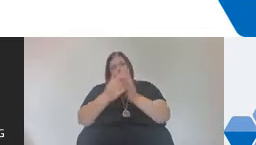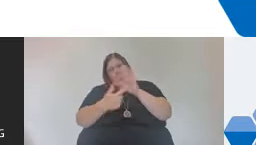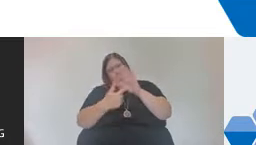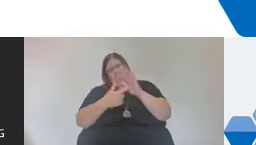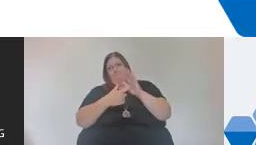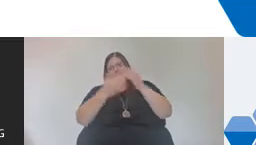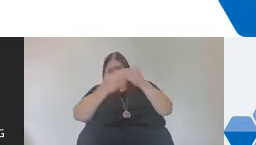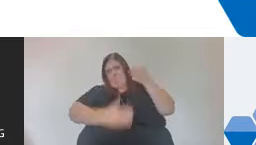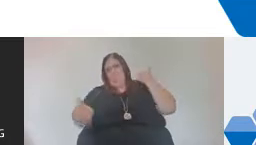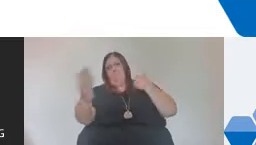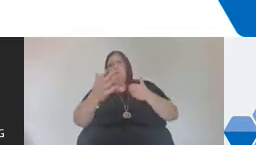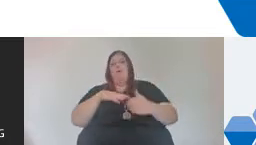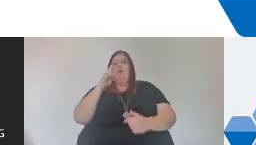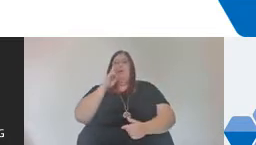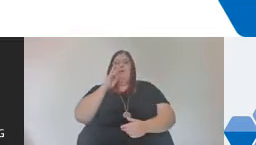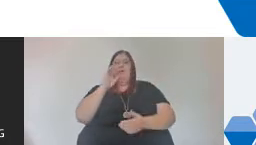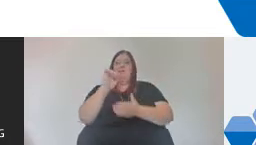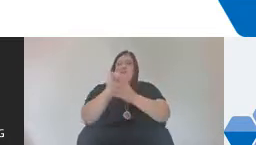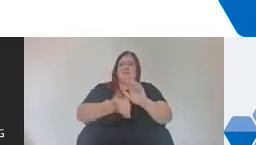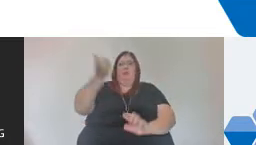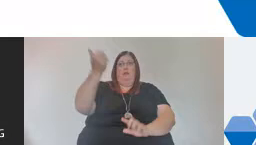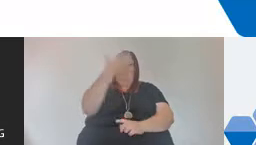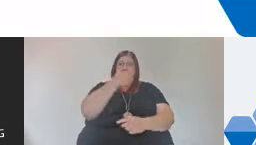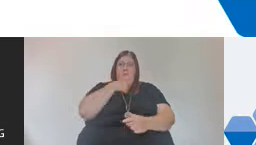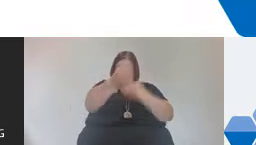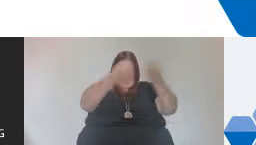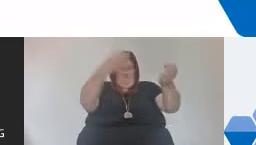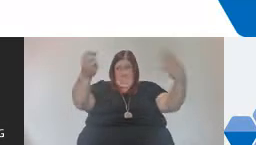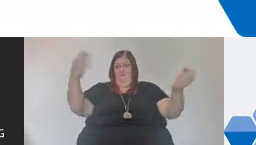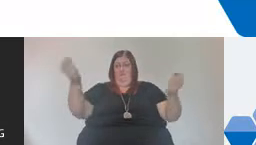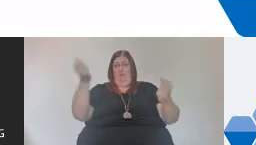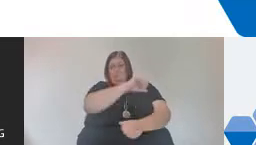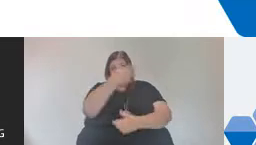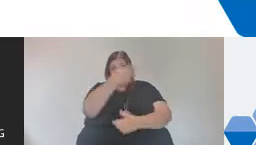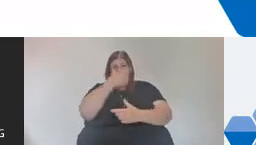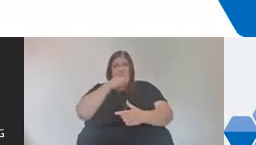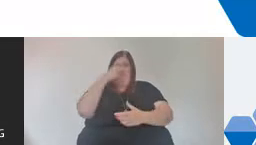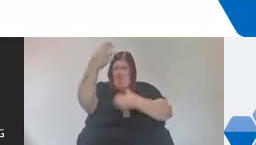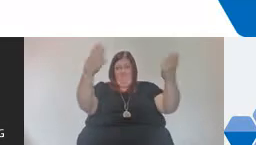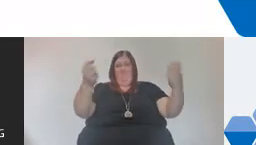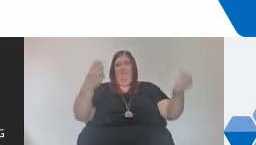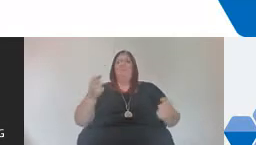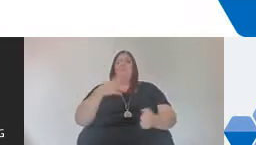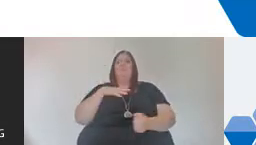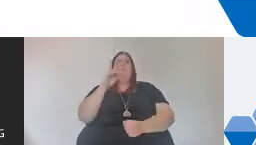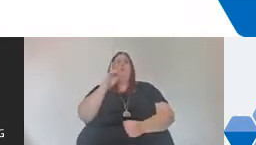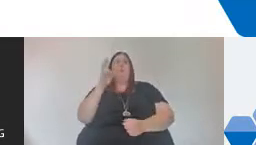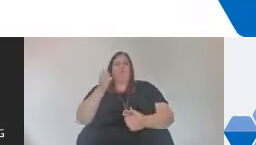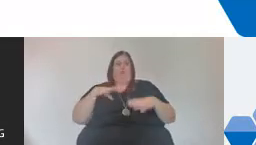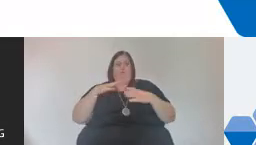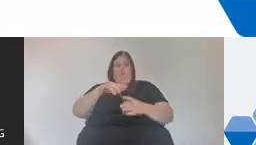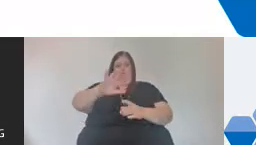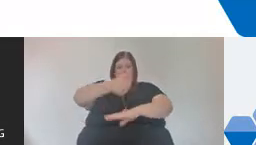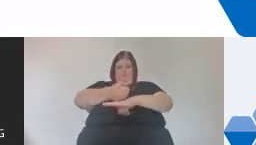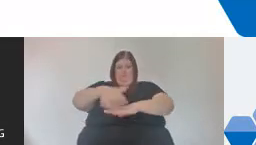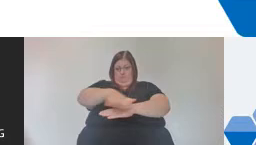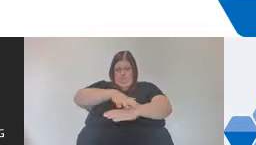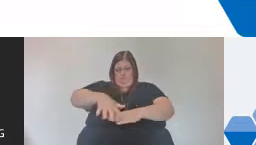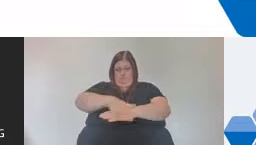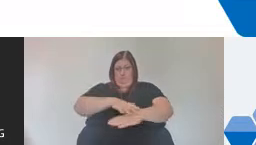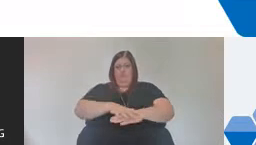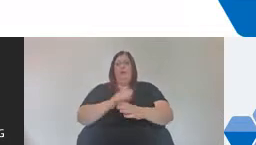we harness the skills and the expertise that's already in the area to develop